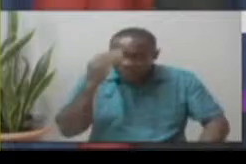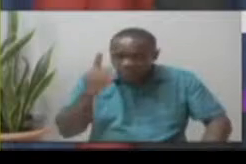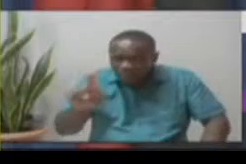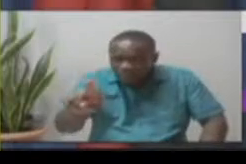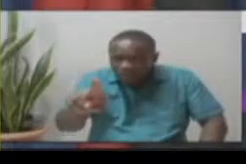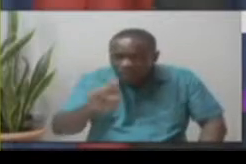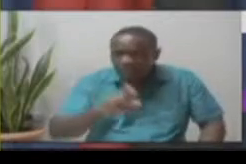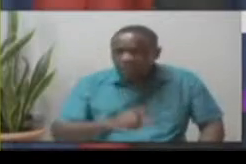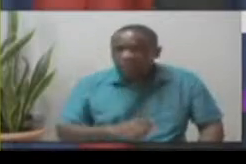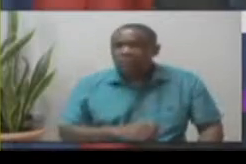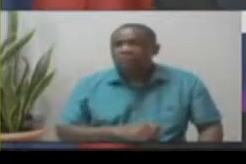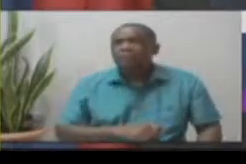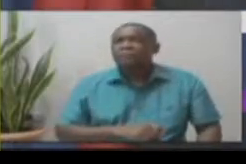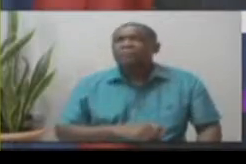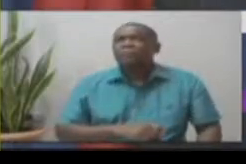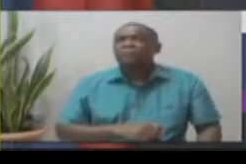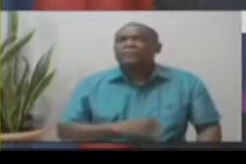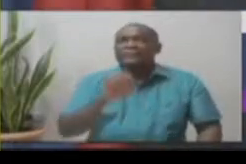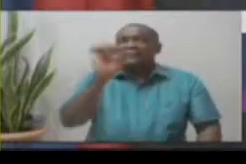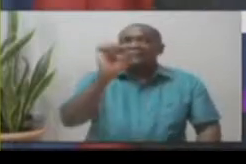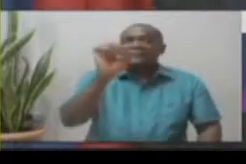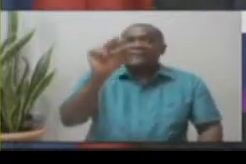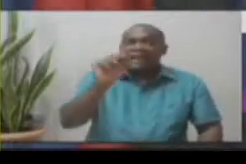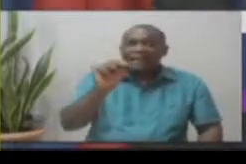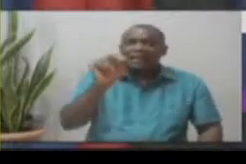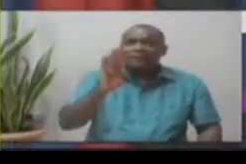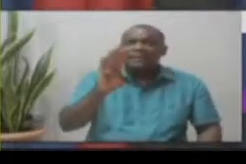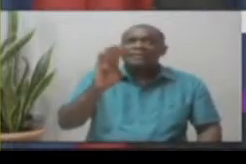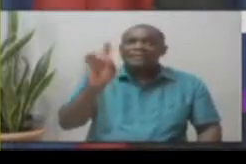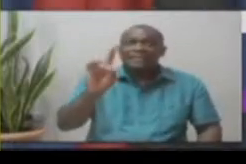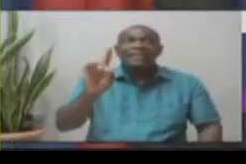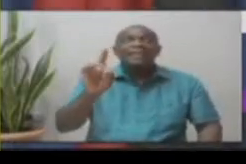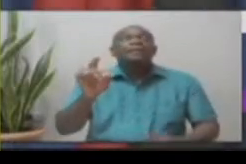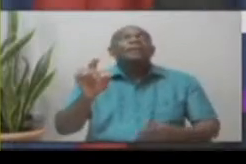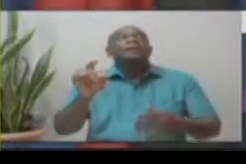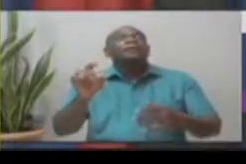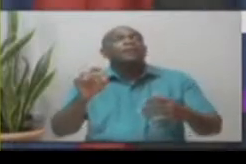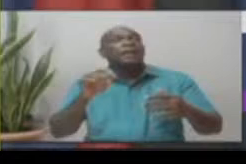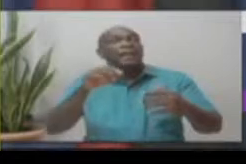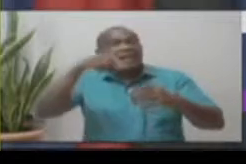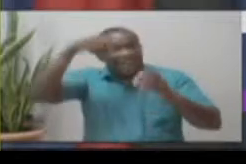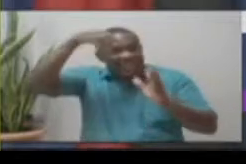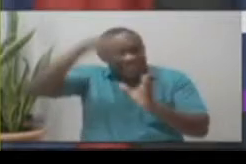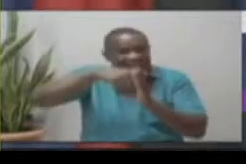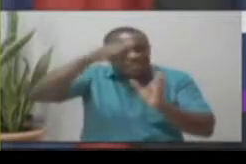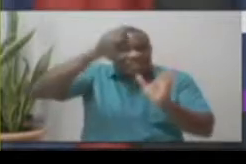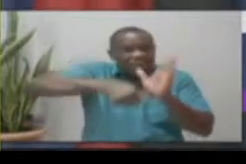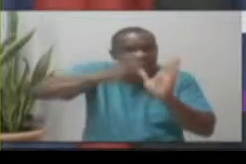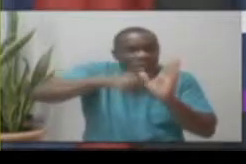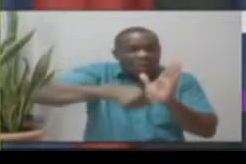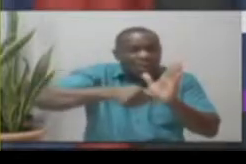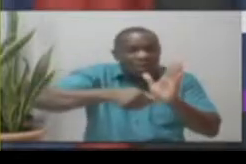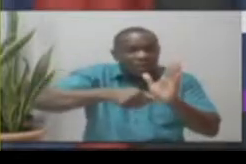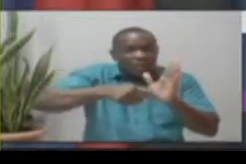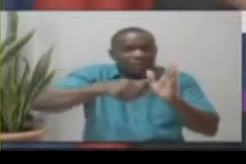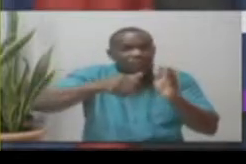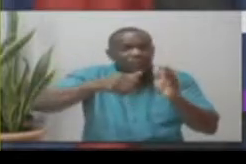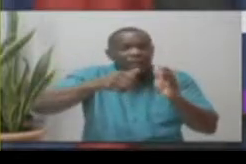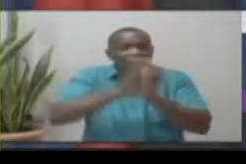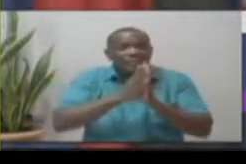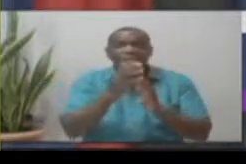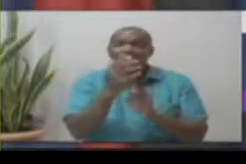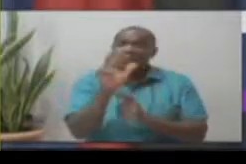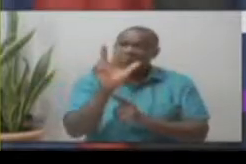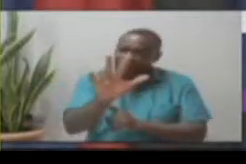Huh? EMBD fighting $3.8 billion in the court for you? Because EMBD is your company, you know. It's a state